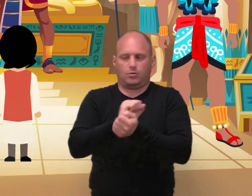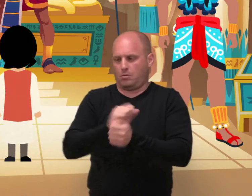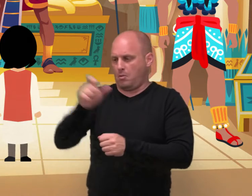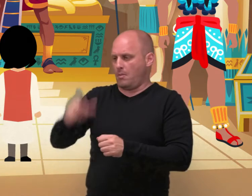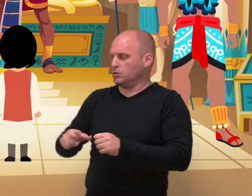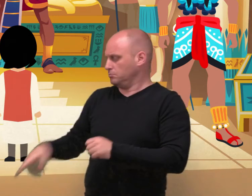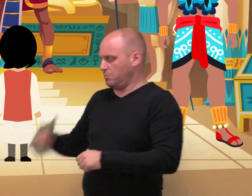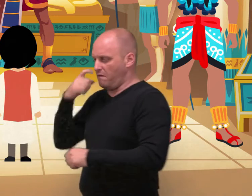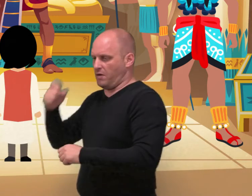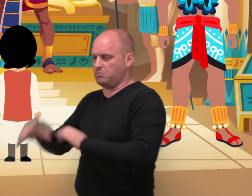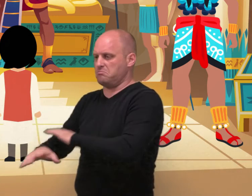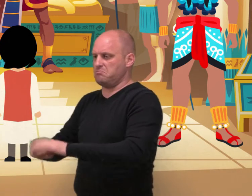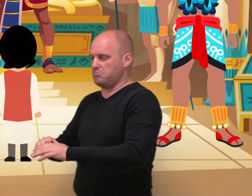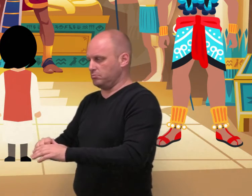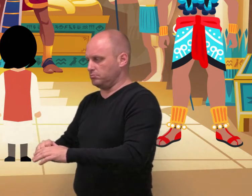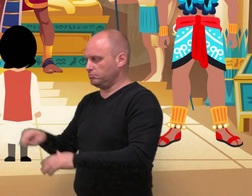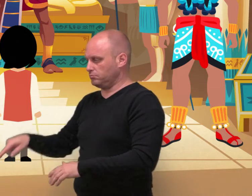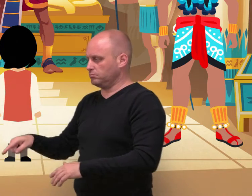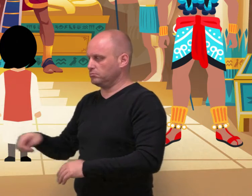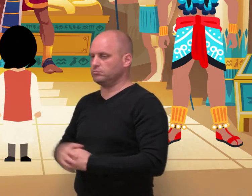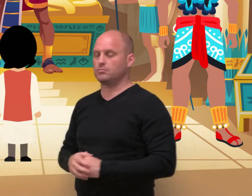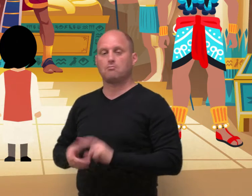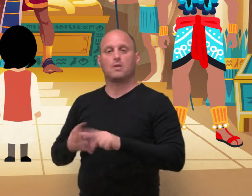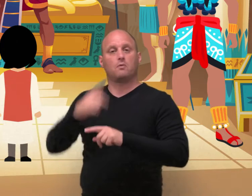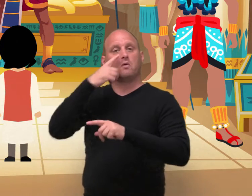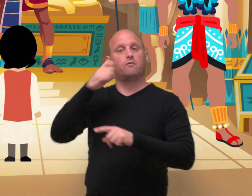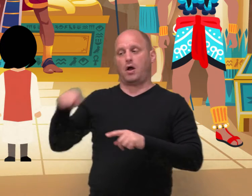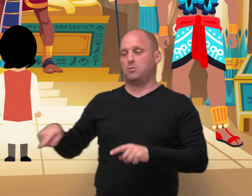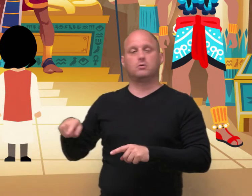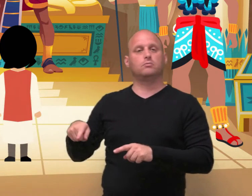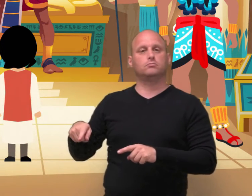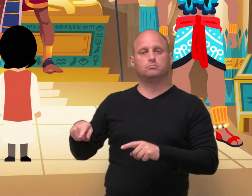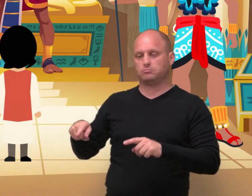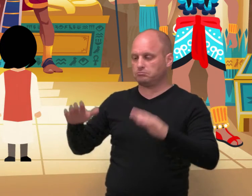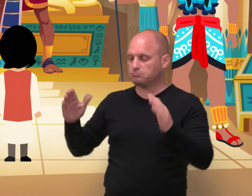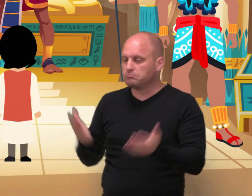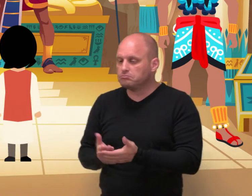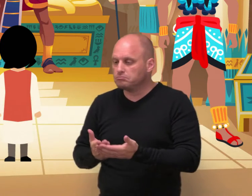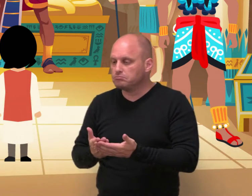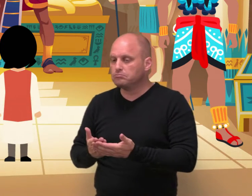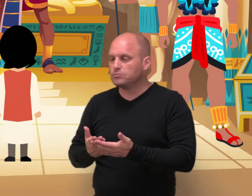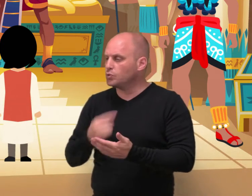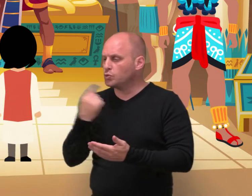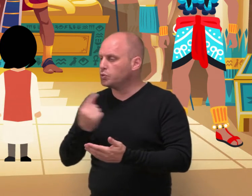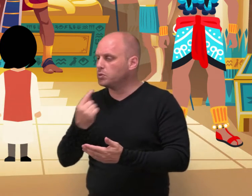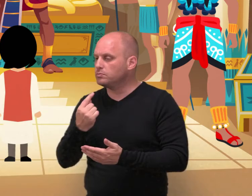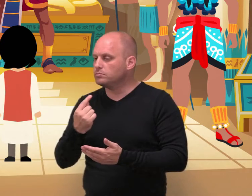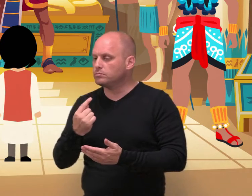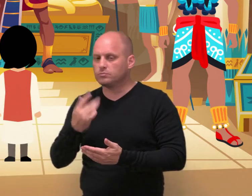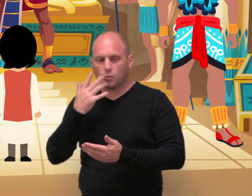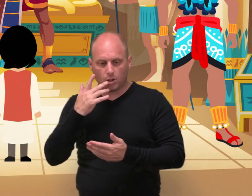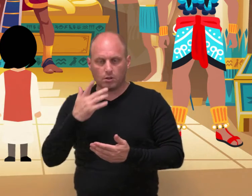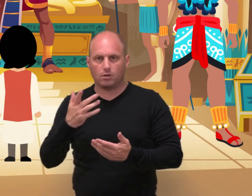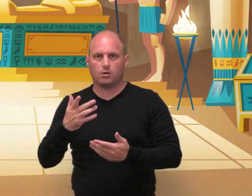our property. Indeed, if we did so, we should be wrongdoers." So, when they despaired of him,